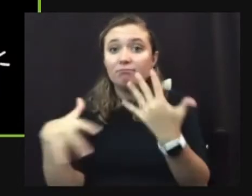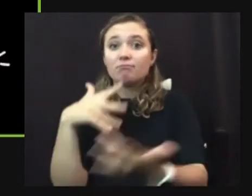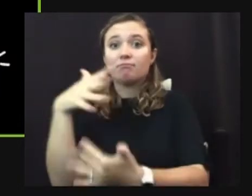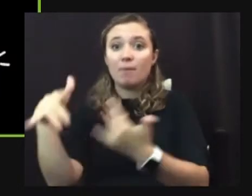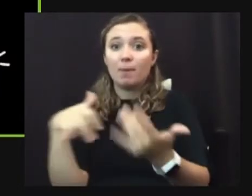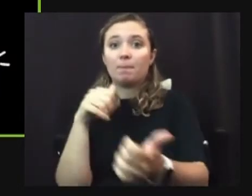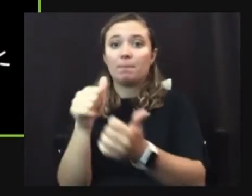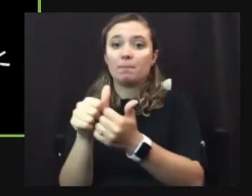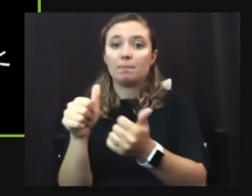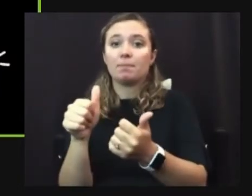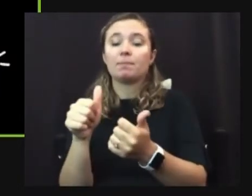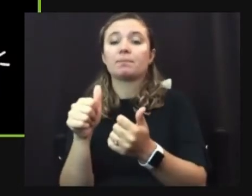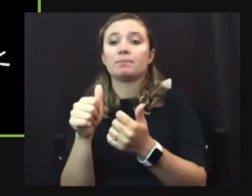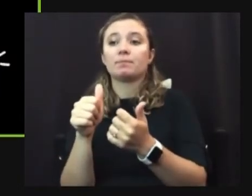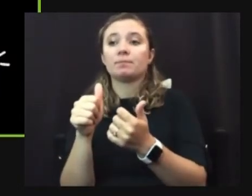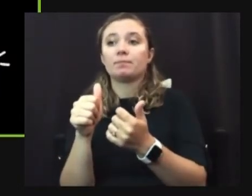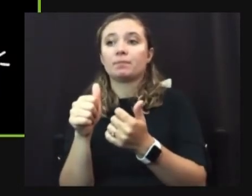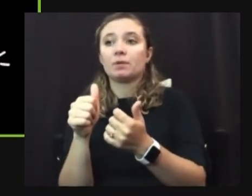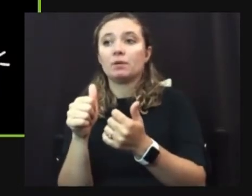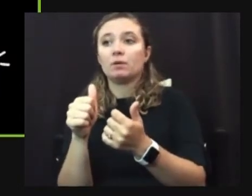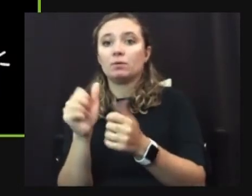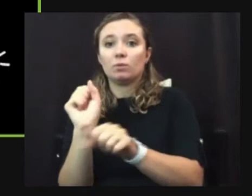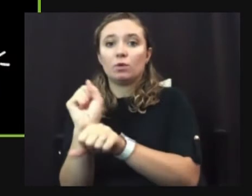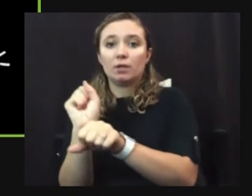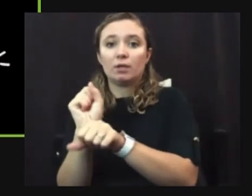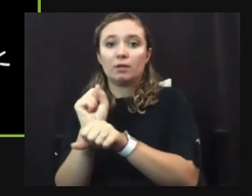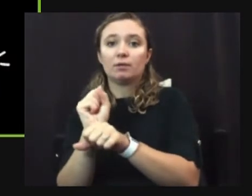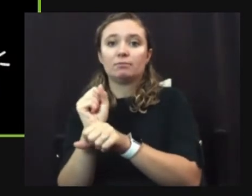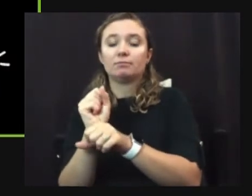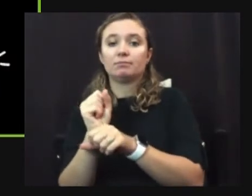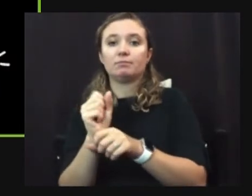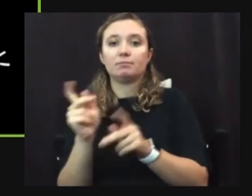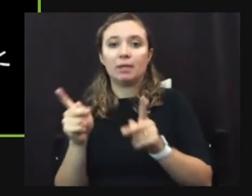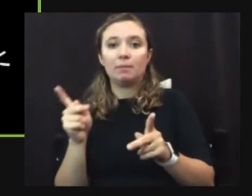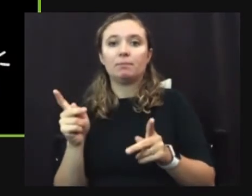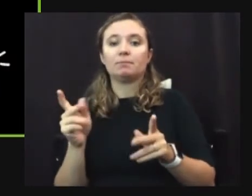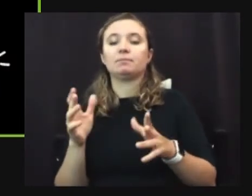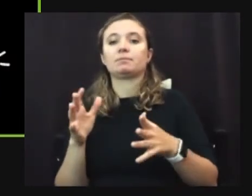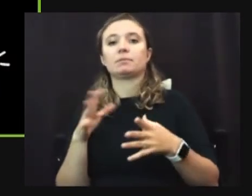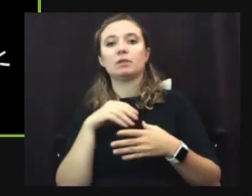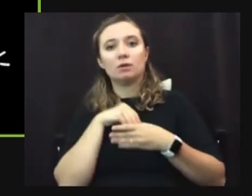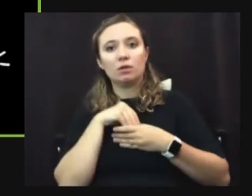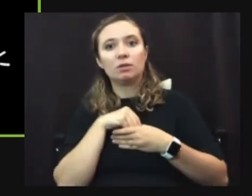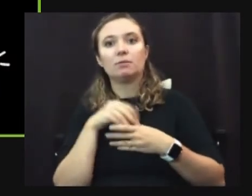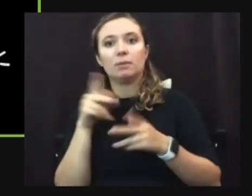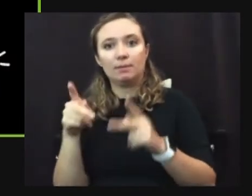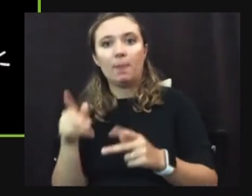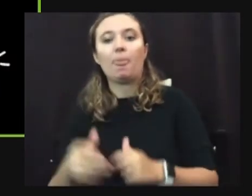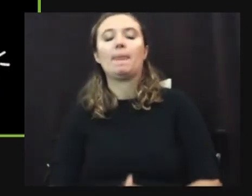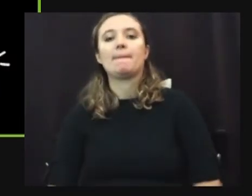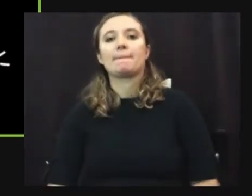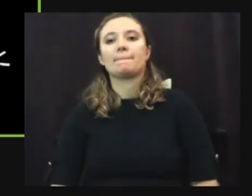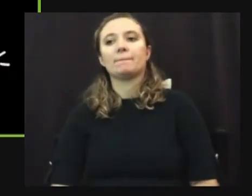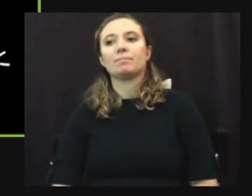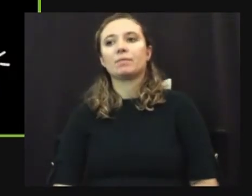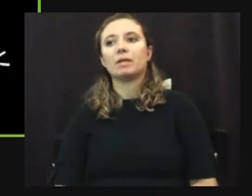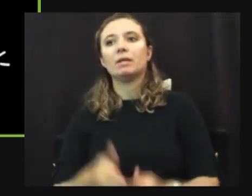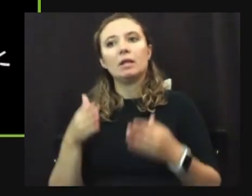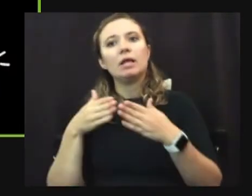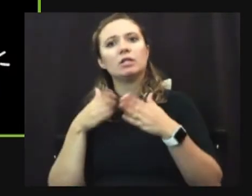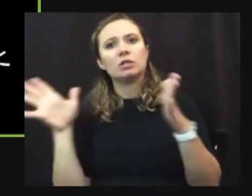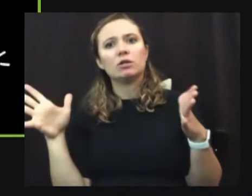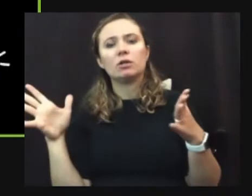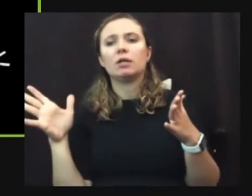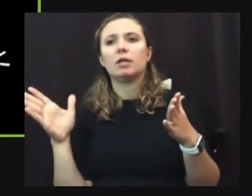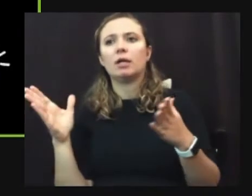good idea of what autistic people think and feel about things generally, but